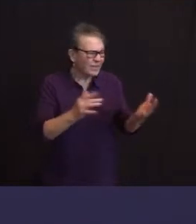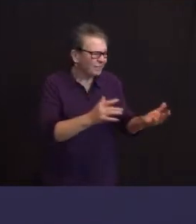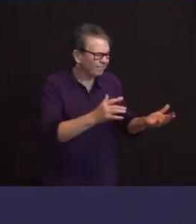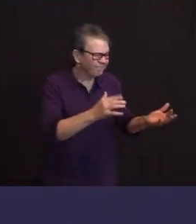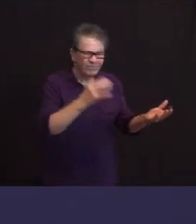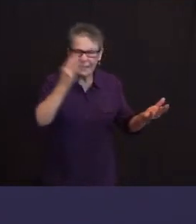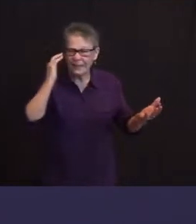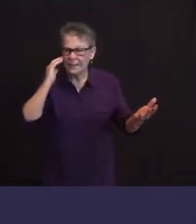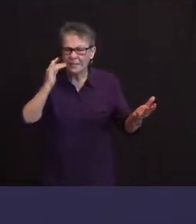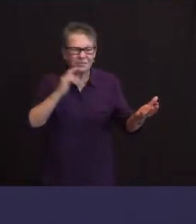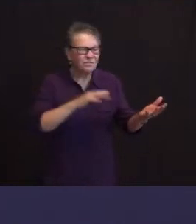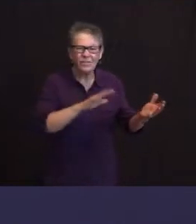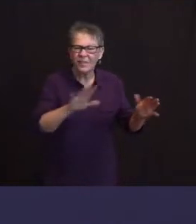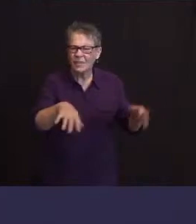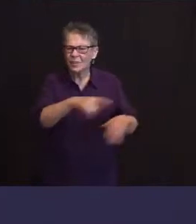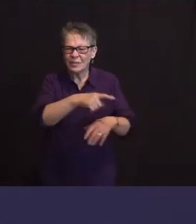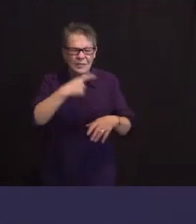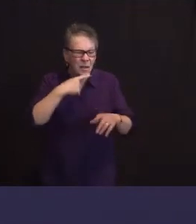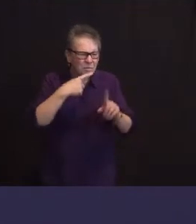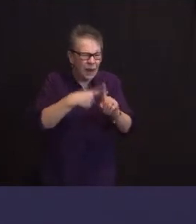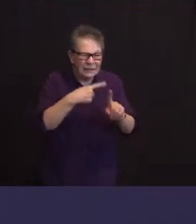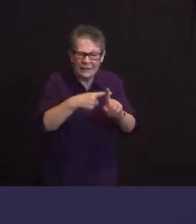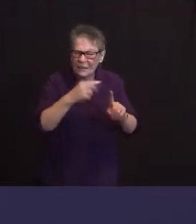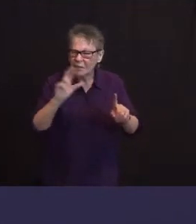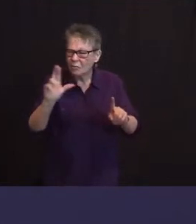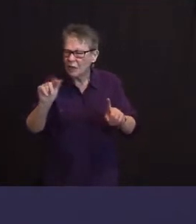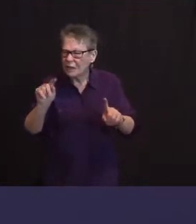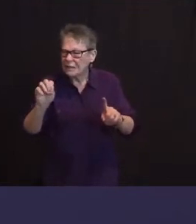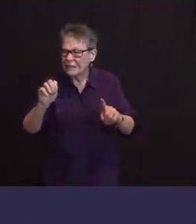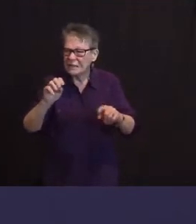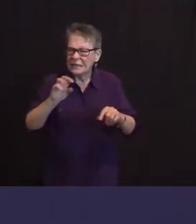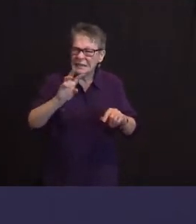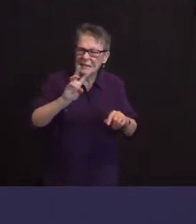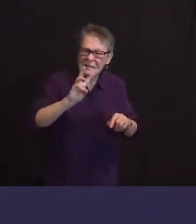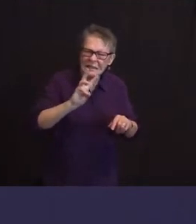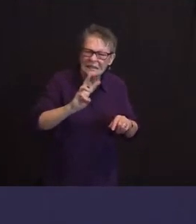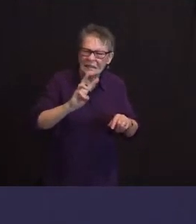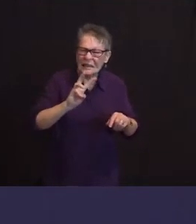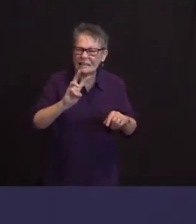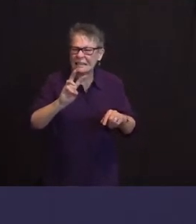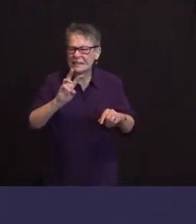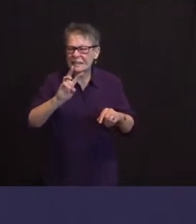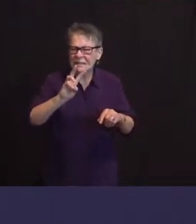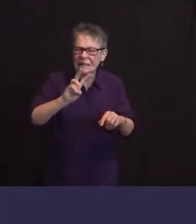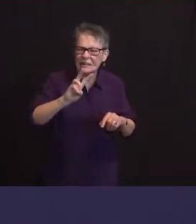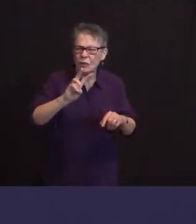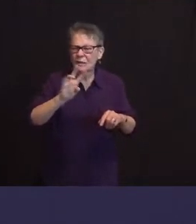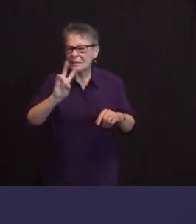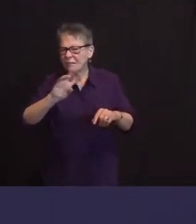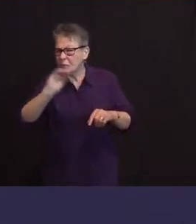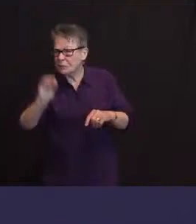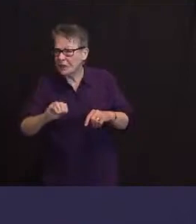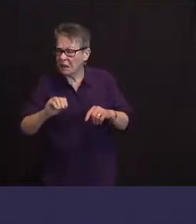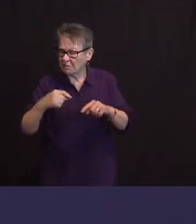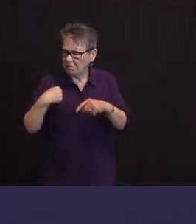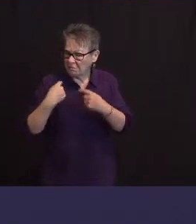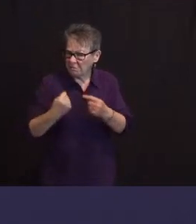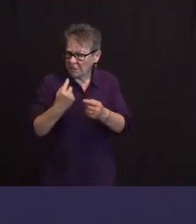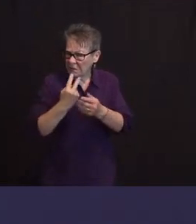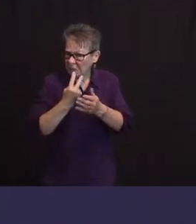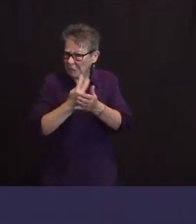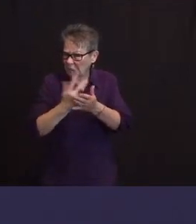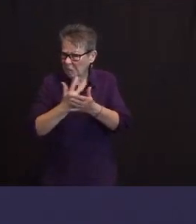Positivity rate, again, literally single digits, either 6-something or 7-something for the past 2 to 3 weeks, except on